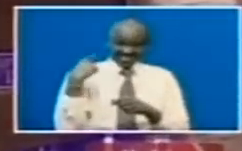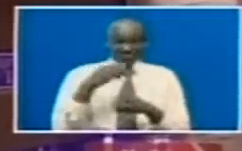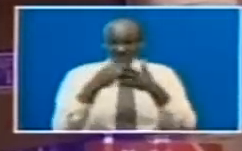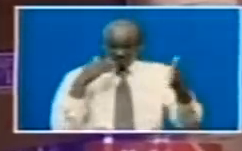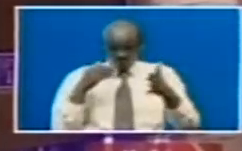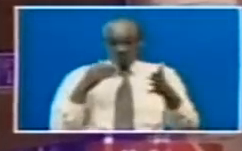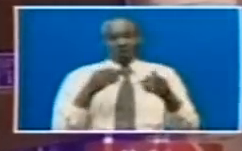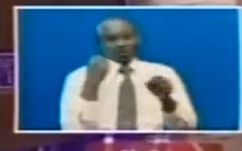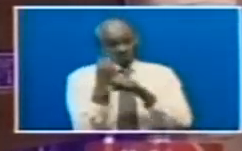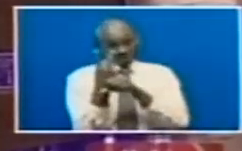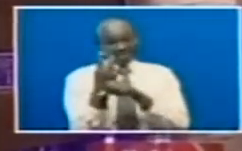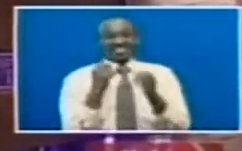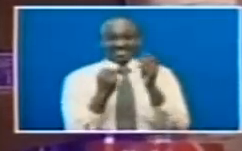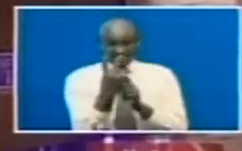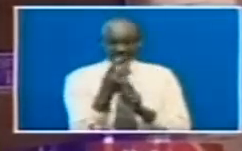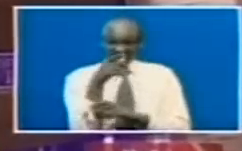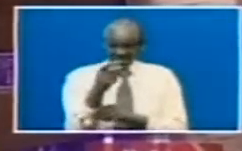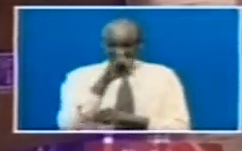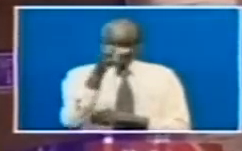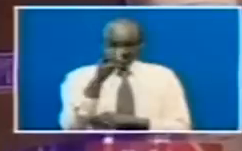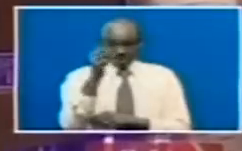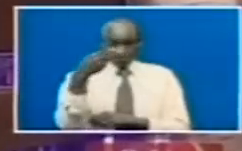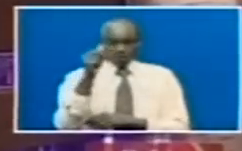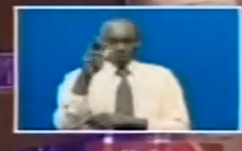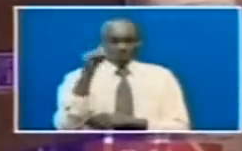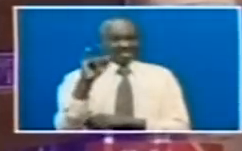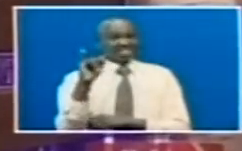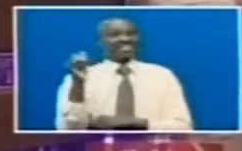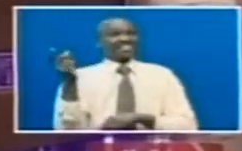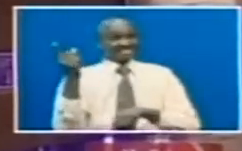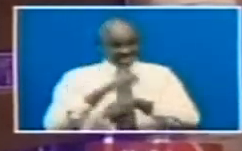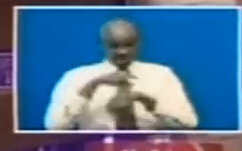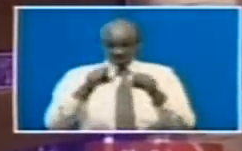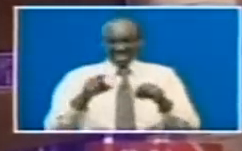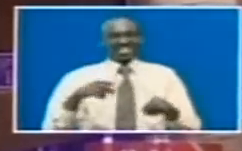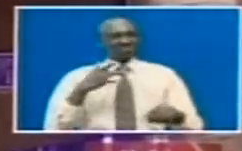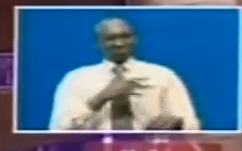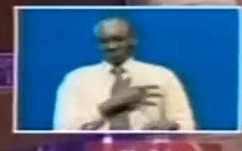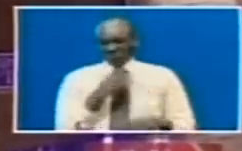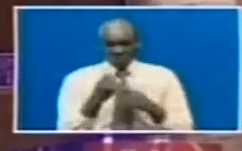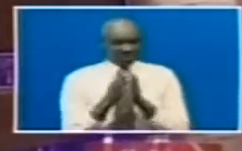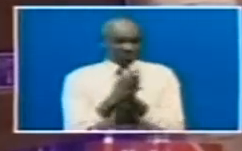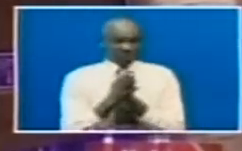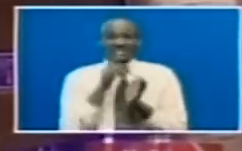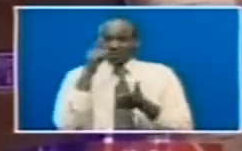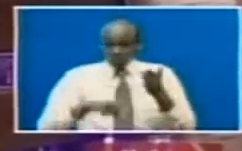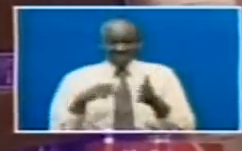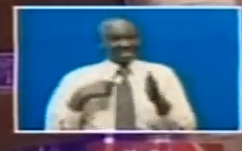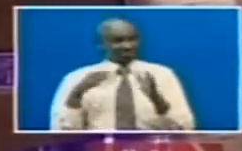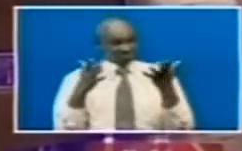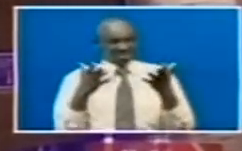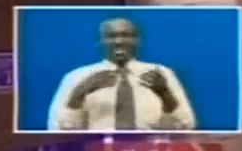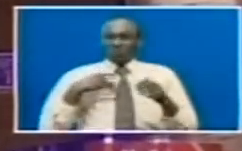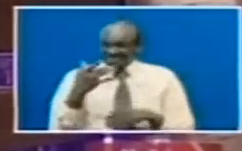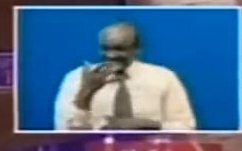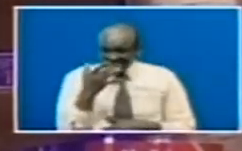Day, no doubt, it's all about inspiration. And throughout this holiday season, because as they say, 'tis the